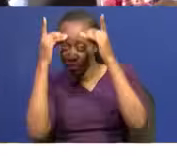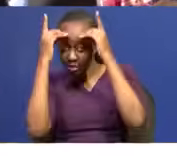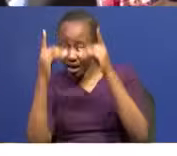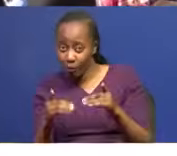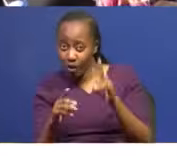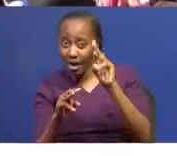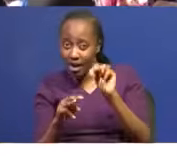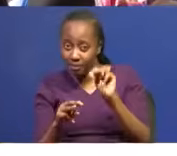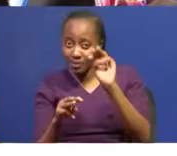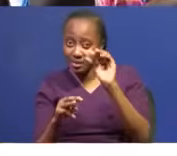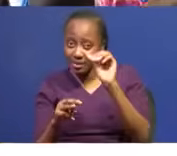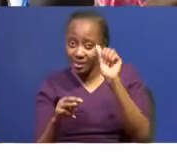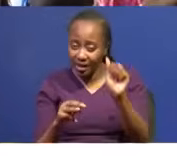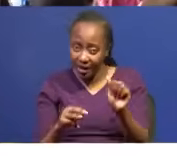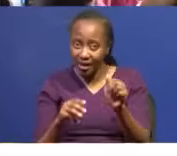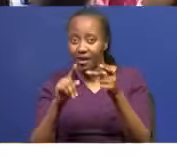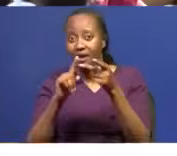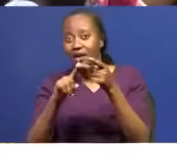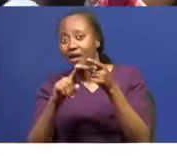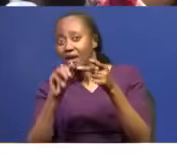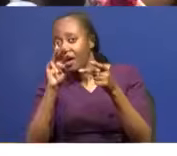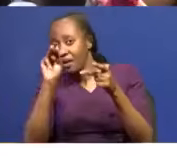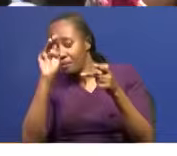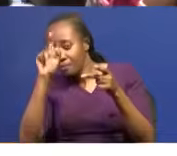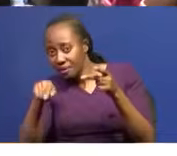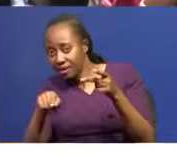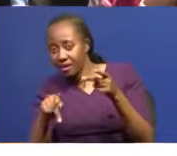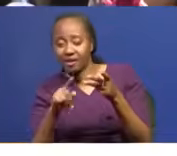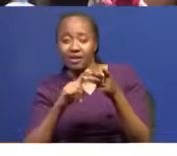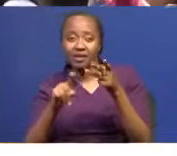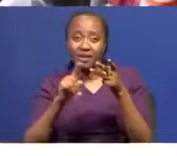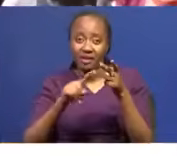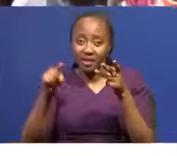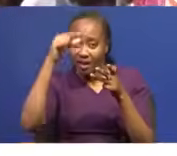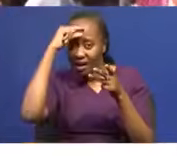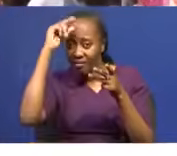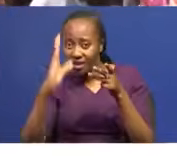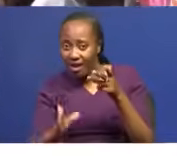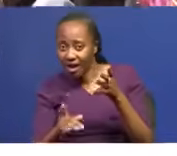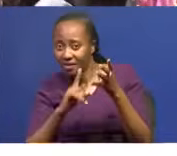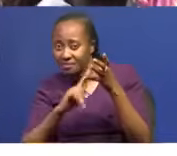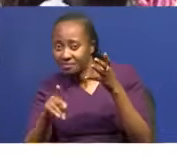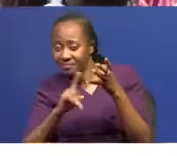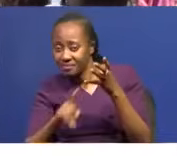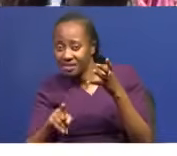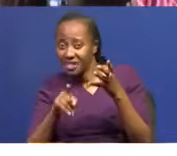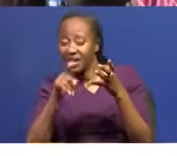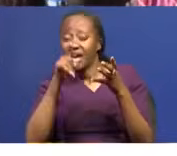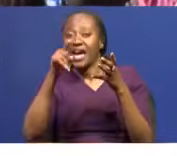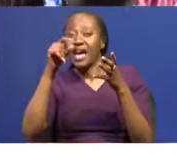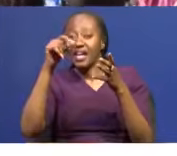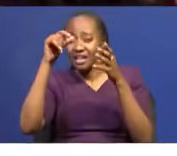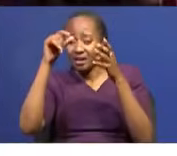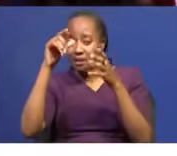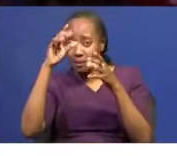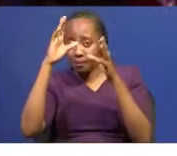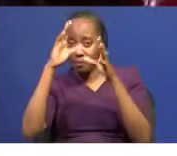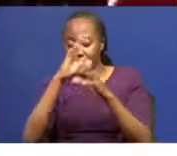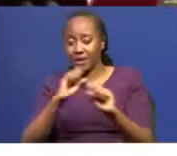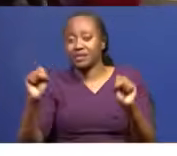MCA? Na ya mbunge mtaamua? Na ya governor mtaamua? Na ya rais mtaamua?